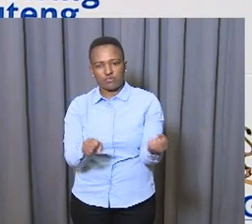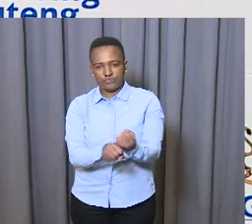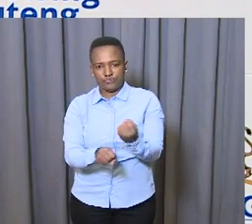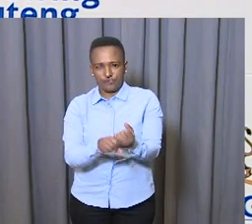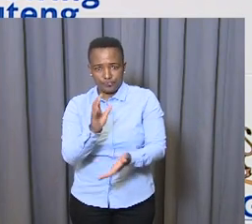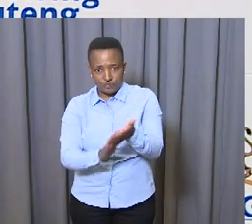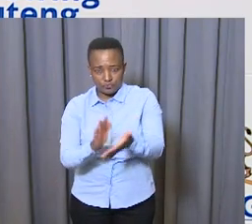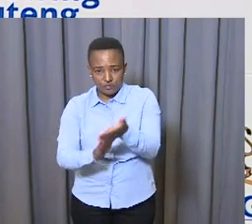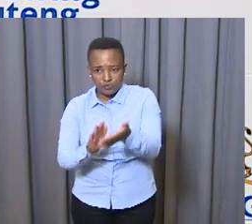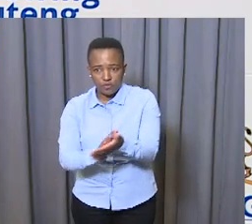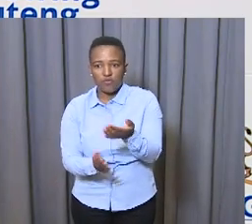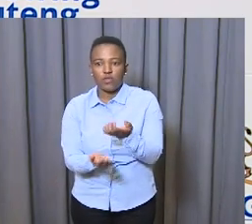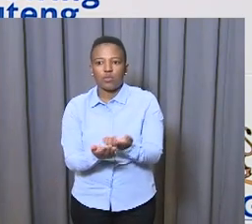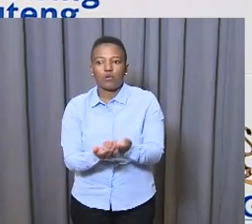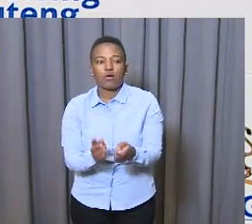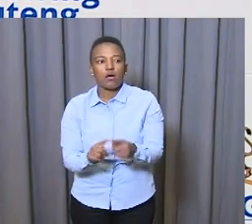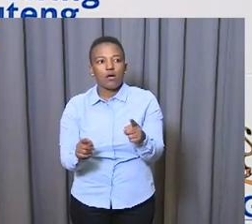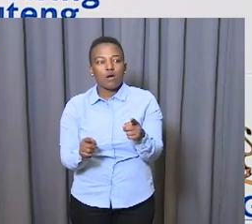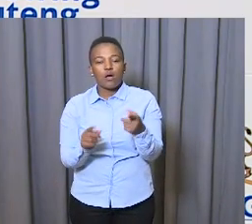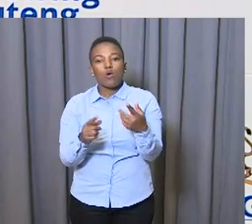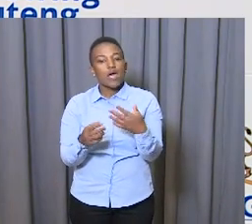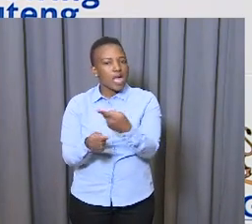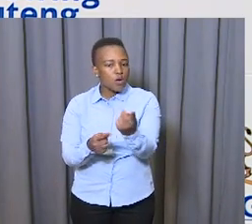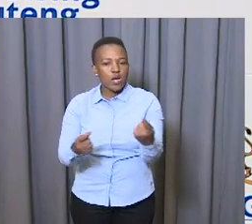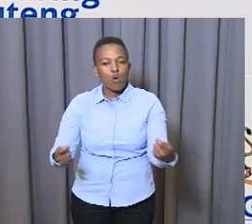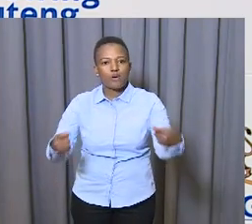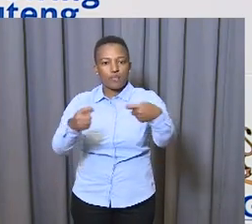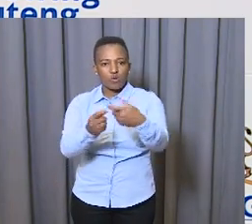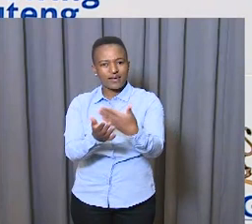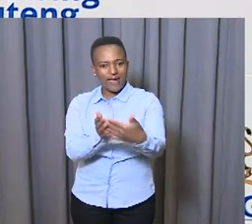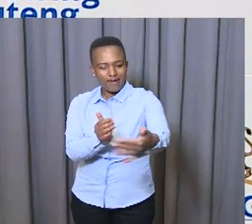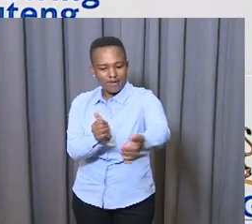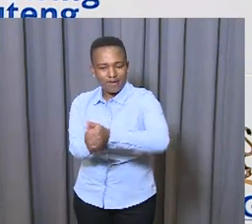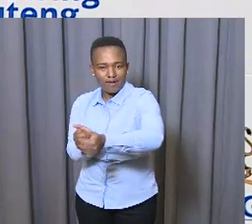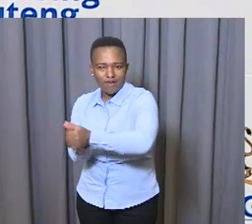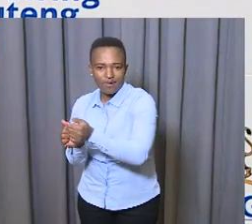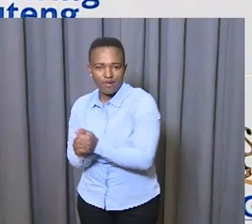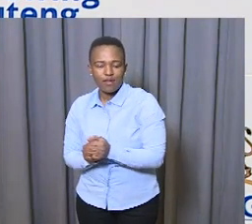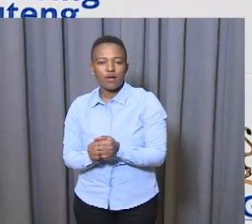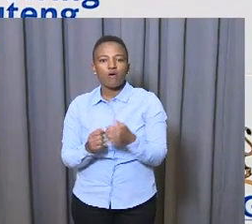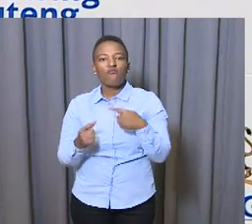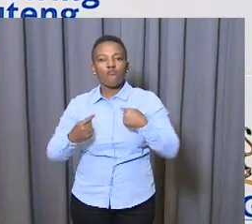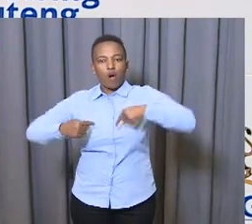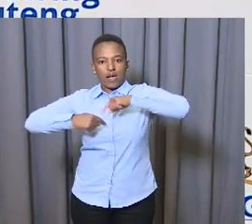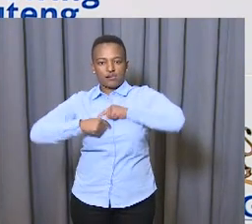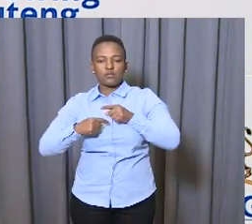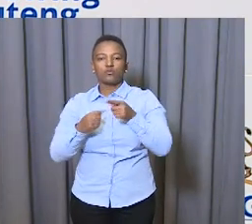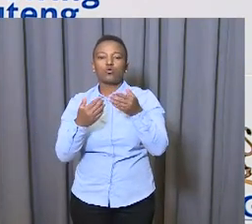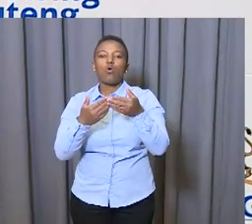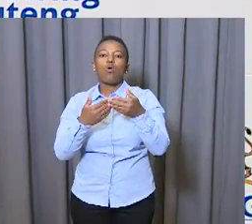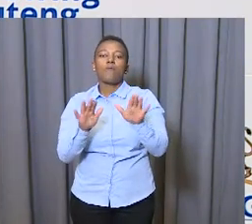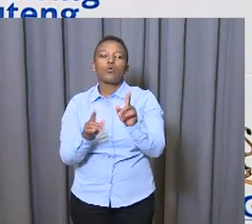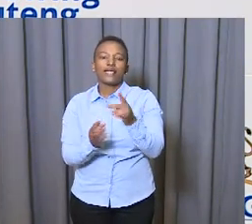So everyone can contribute. My response, everyone can contribute to us reopening